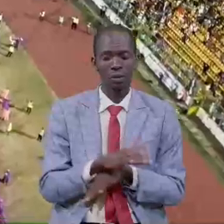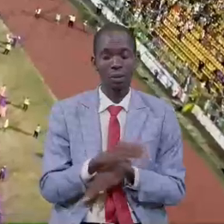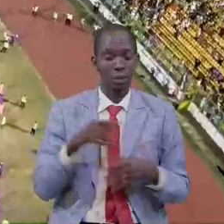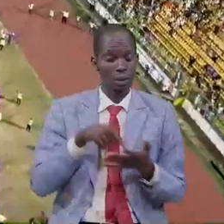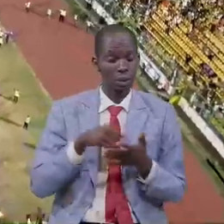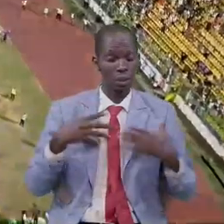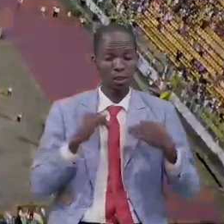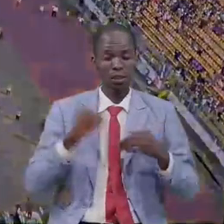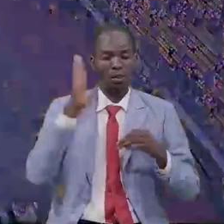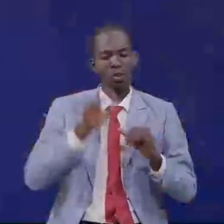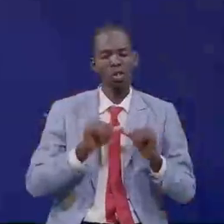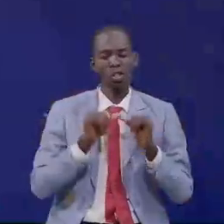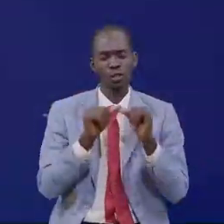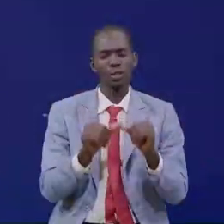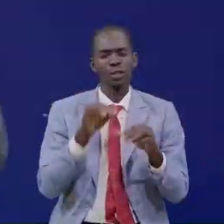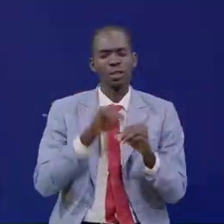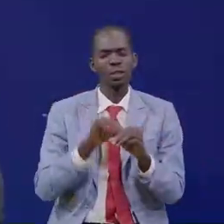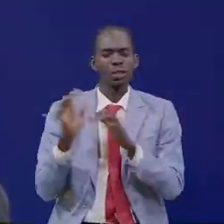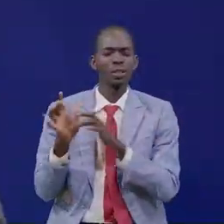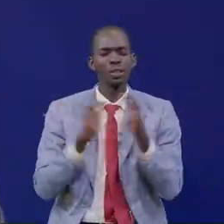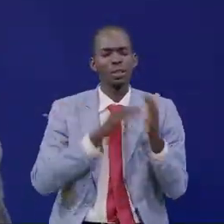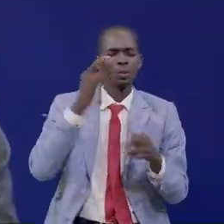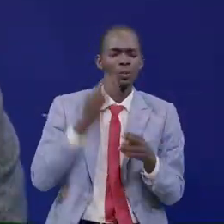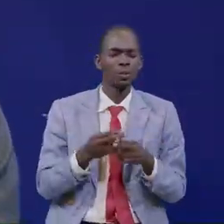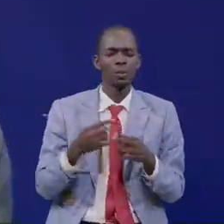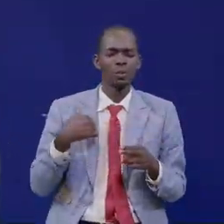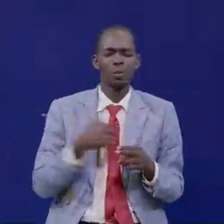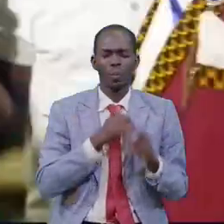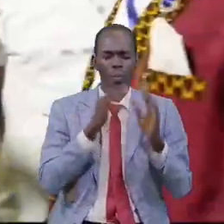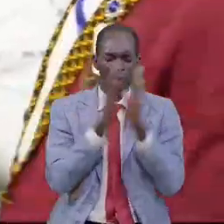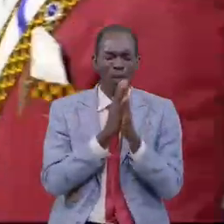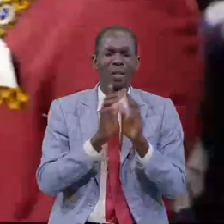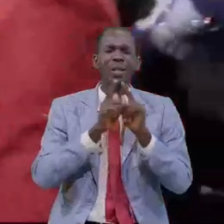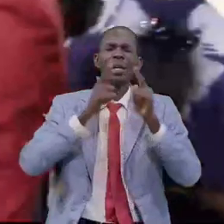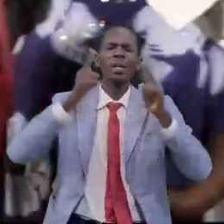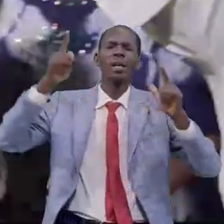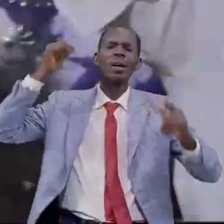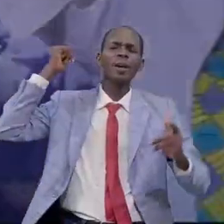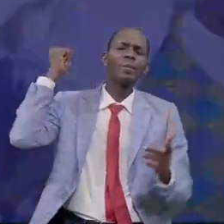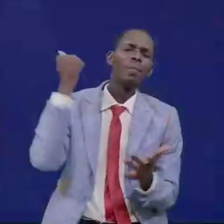Jesus' name, au nom we de pray. Jésus, nous prions.